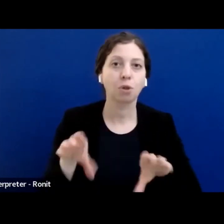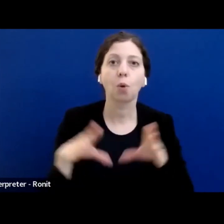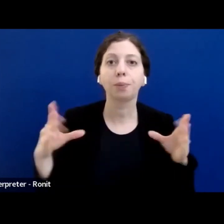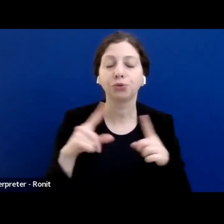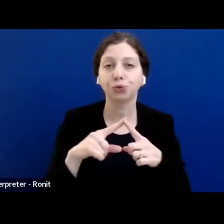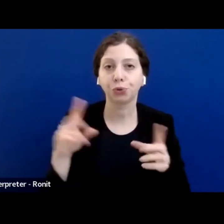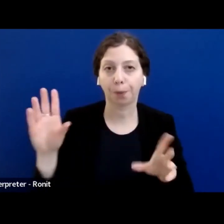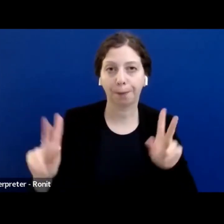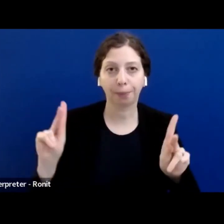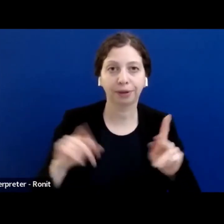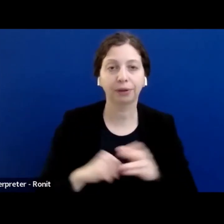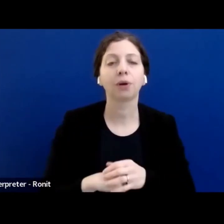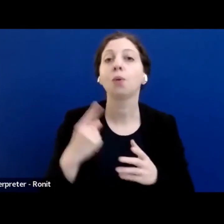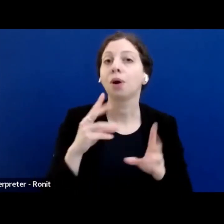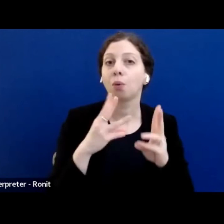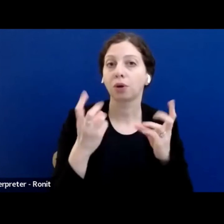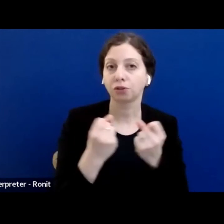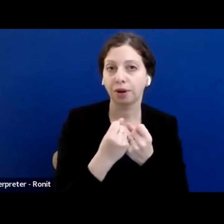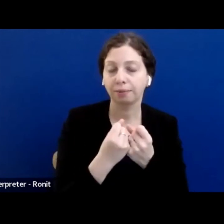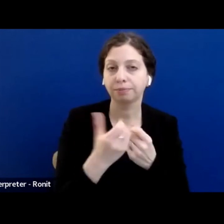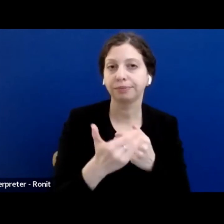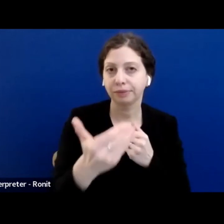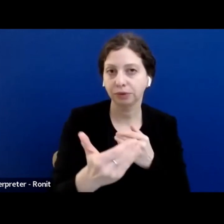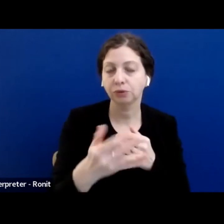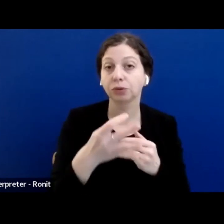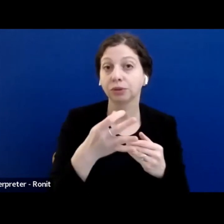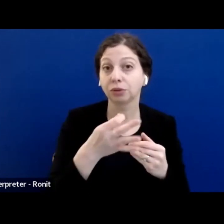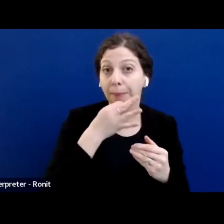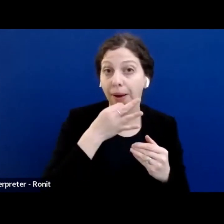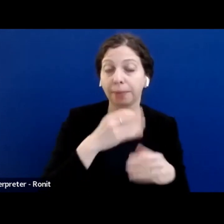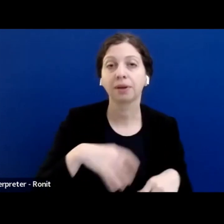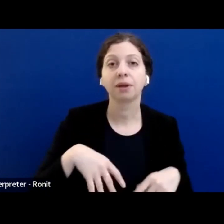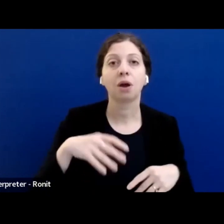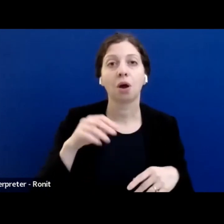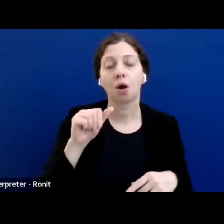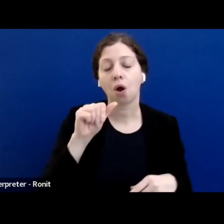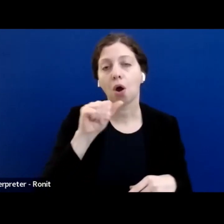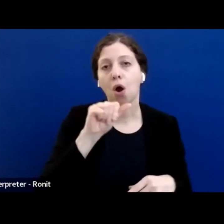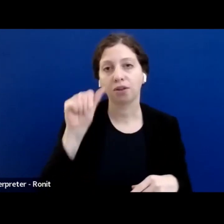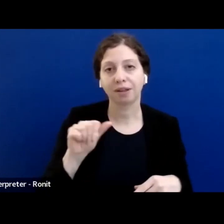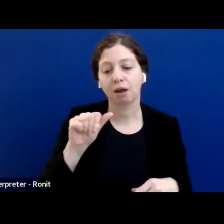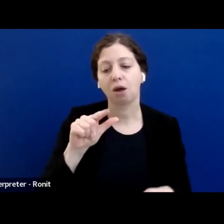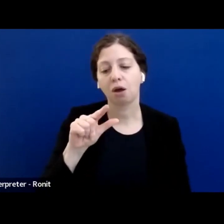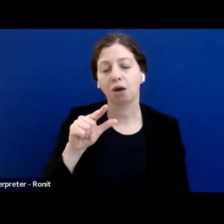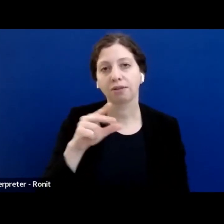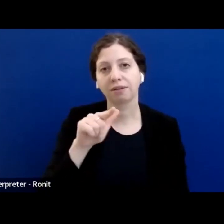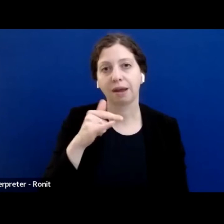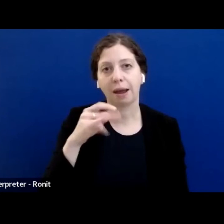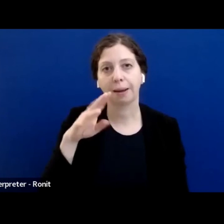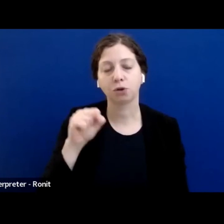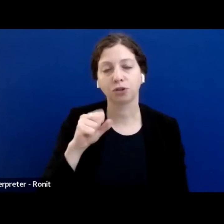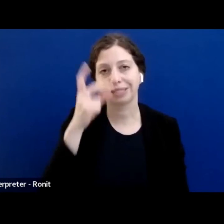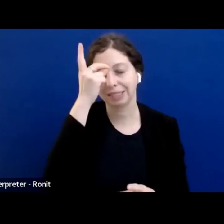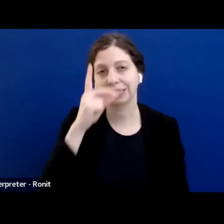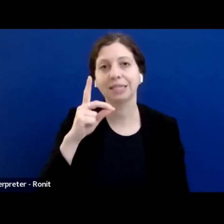public. One workshop that we have coming up actually is the Alzheimer's disease related dementias virtual summit that